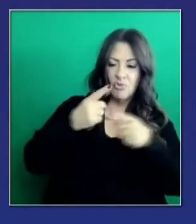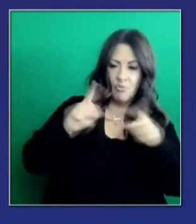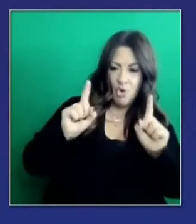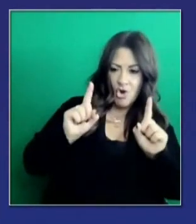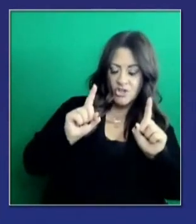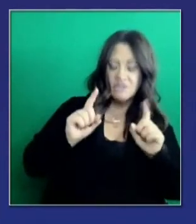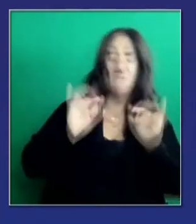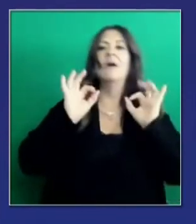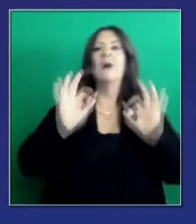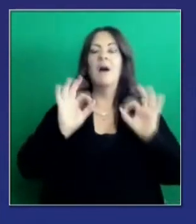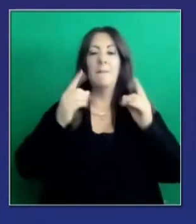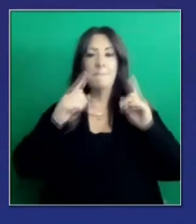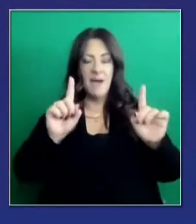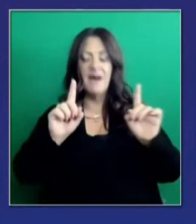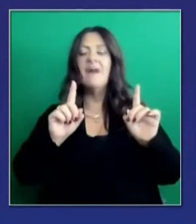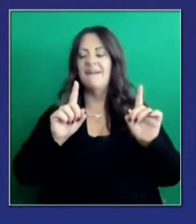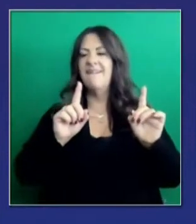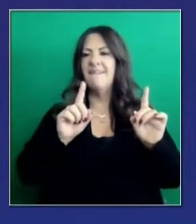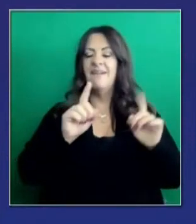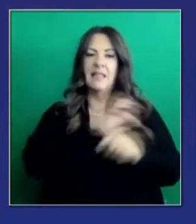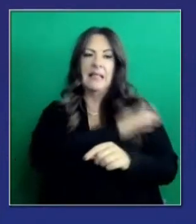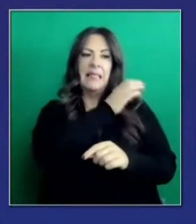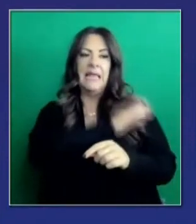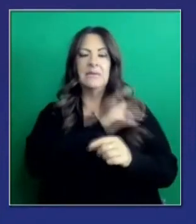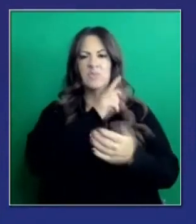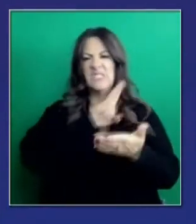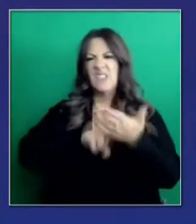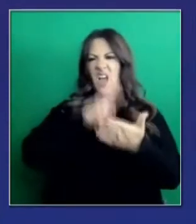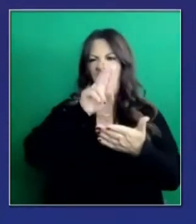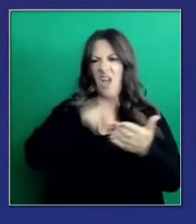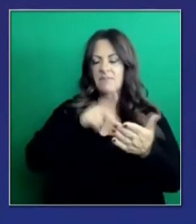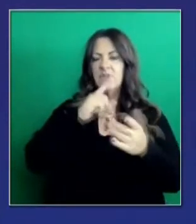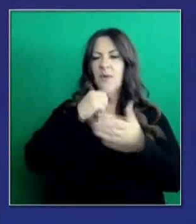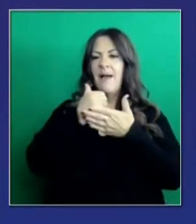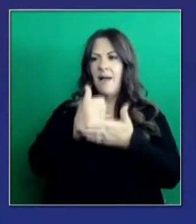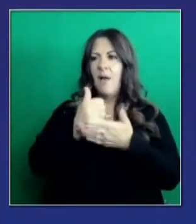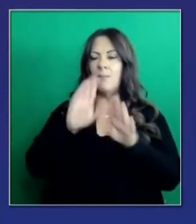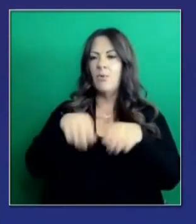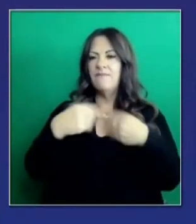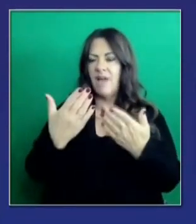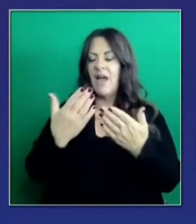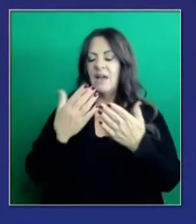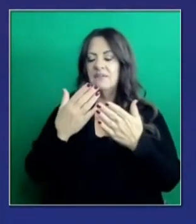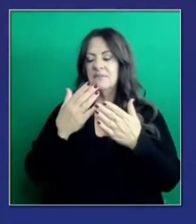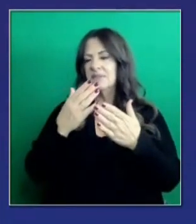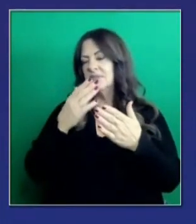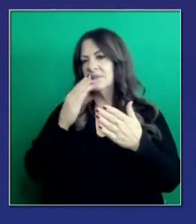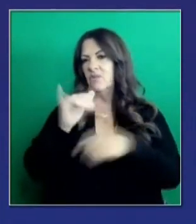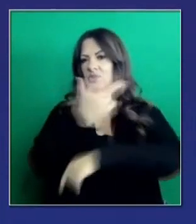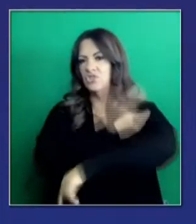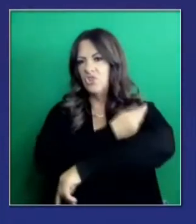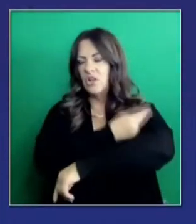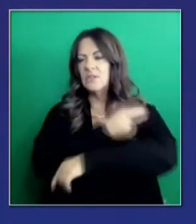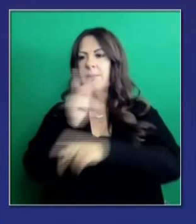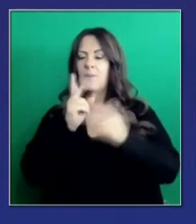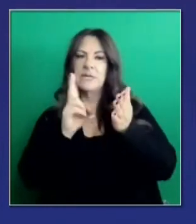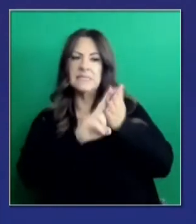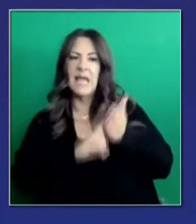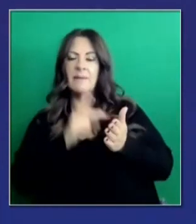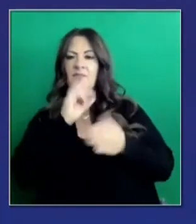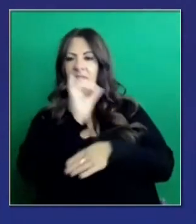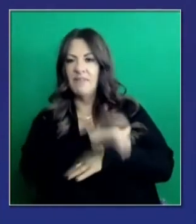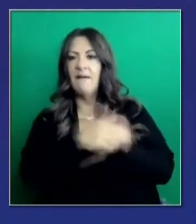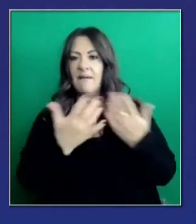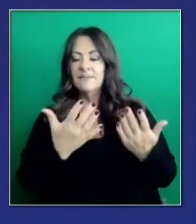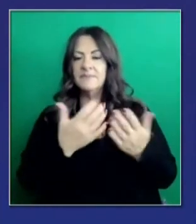those clinics that have signed up and come in to the pilot. And so the most important point I want to make about the My Turn pilot, it's only as good as